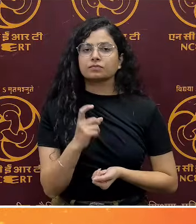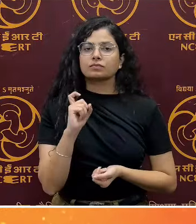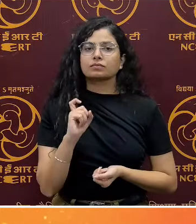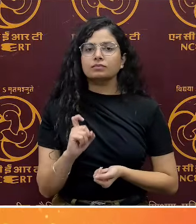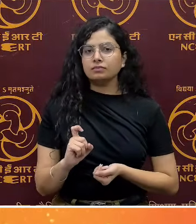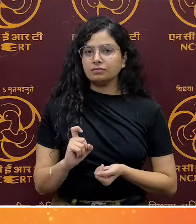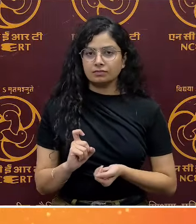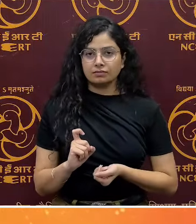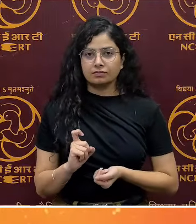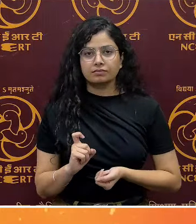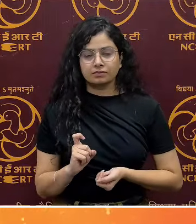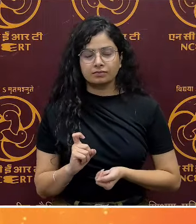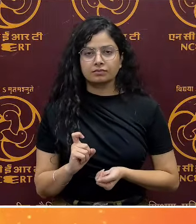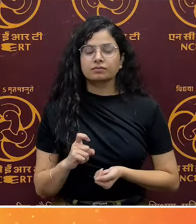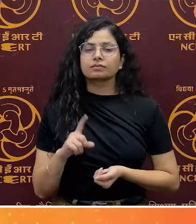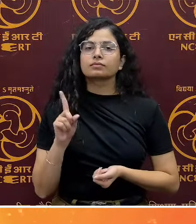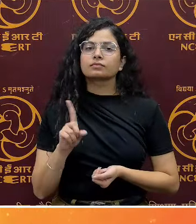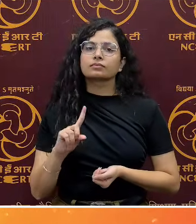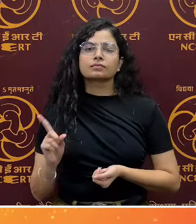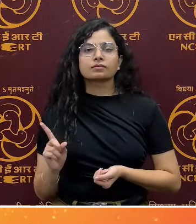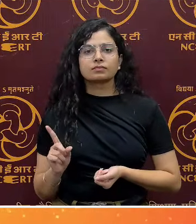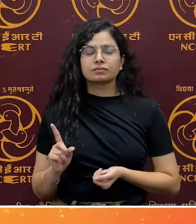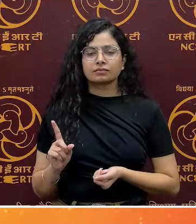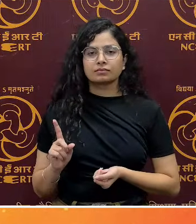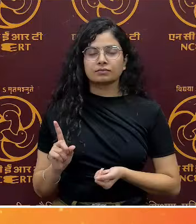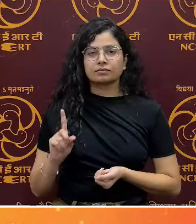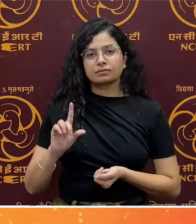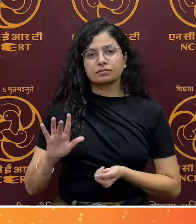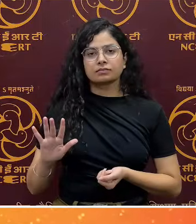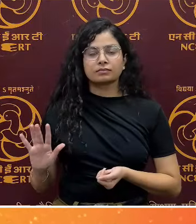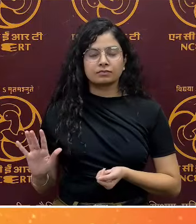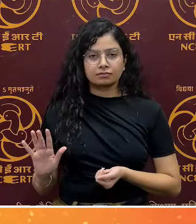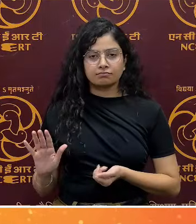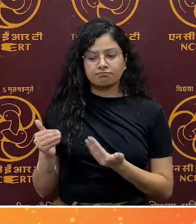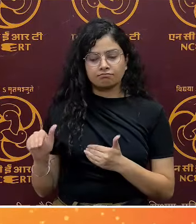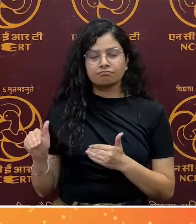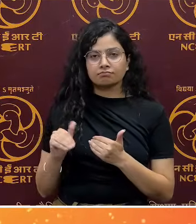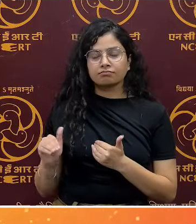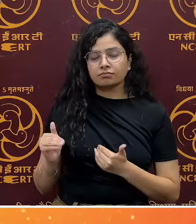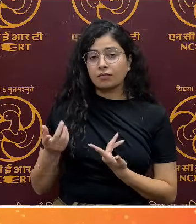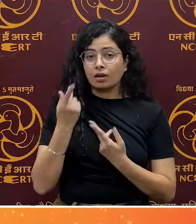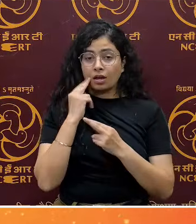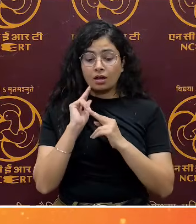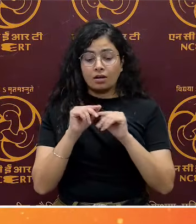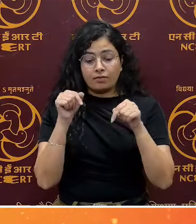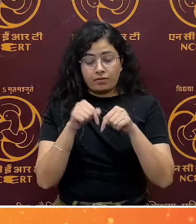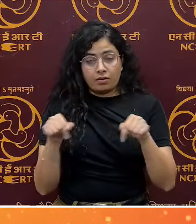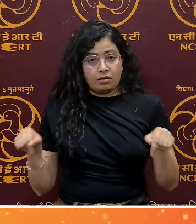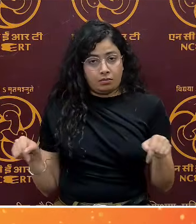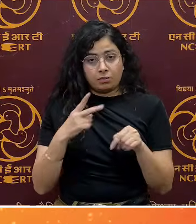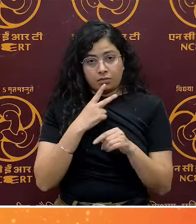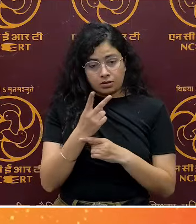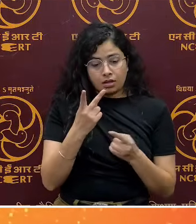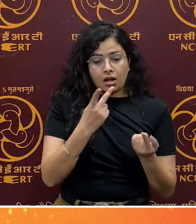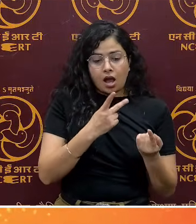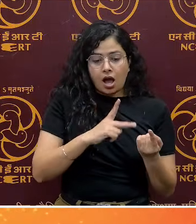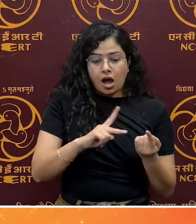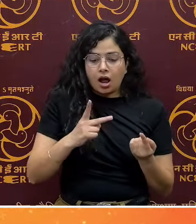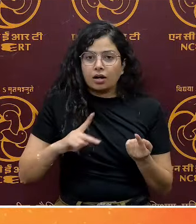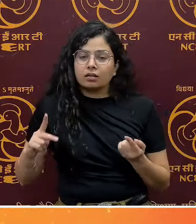7, 11, 15, so on. If here we can see the difference is